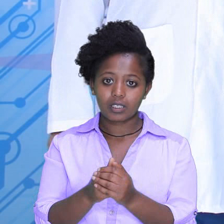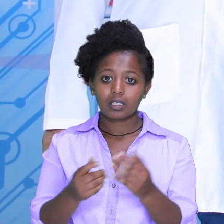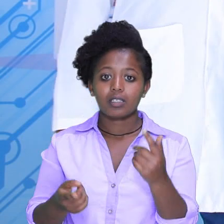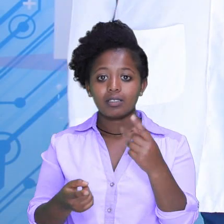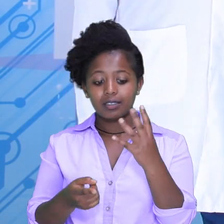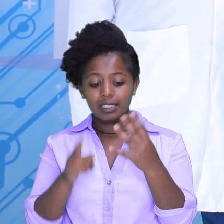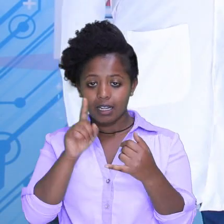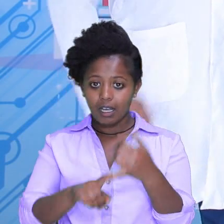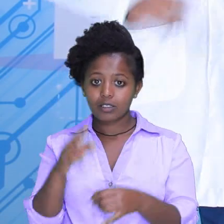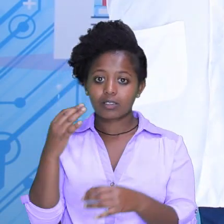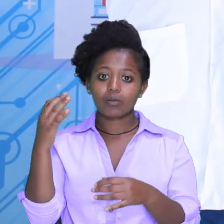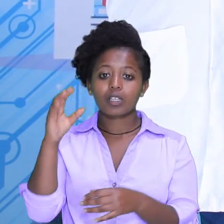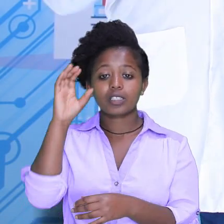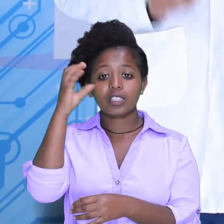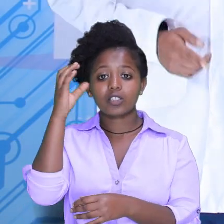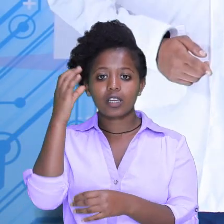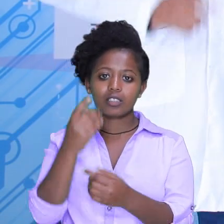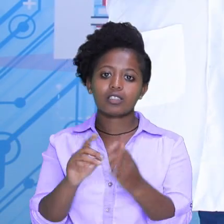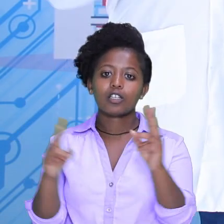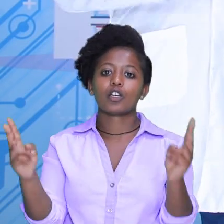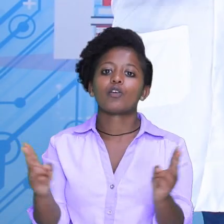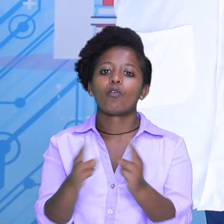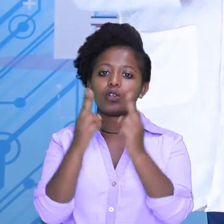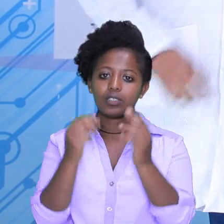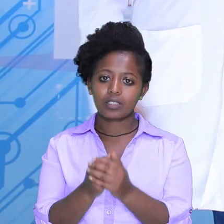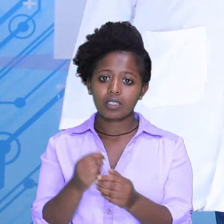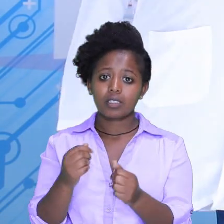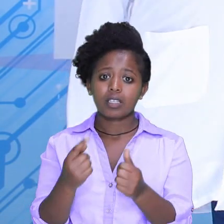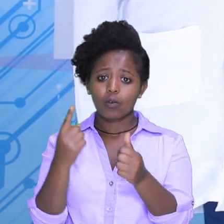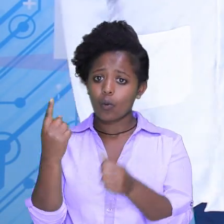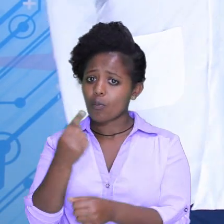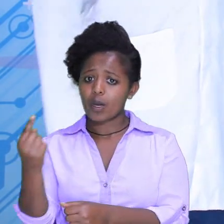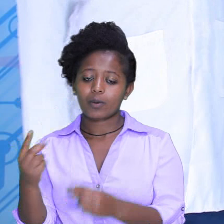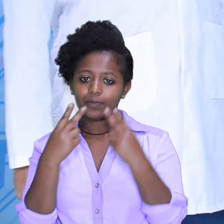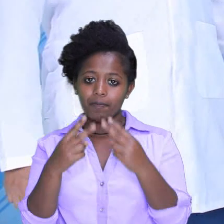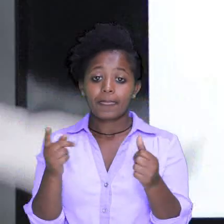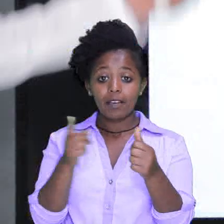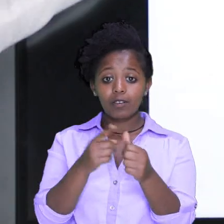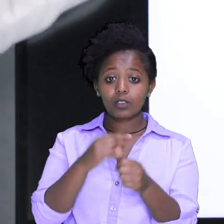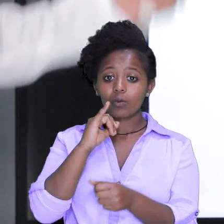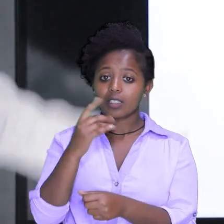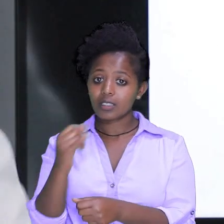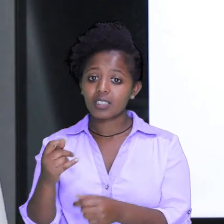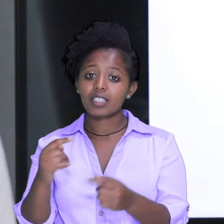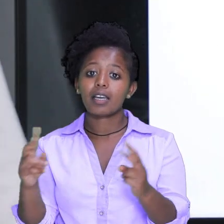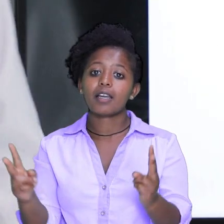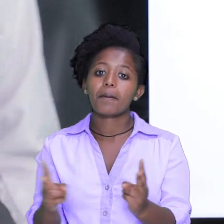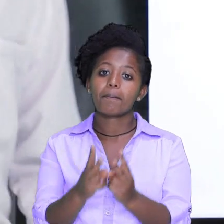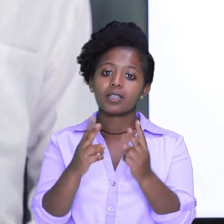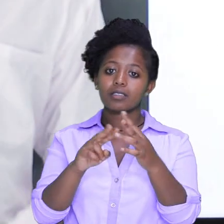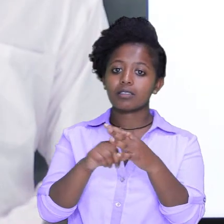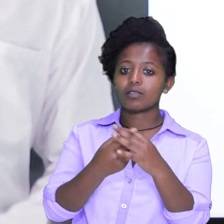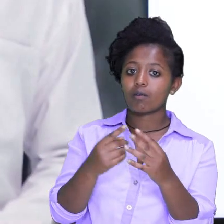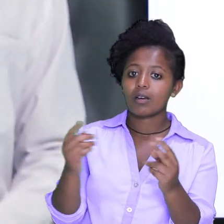Socialist Revolution. Let us see each topic one by one. The first one, the emergence of